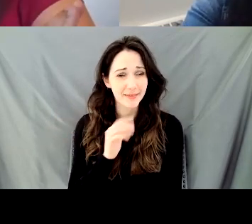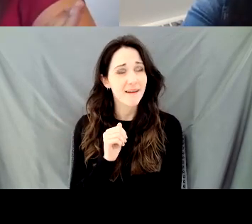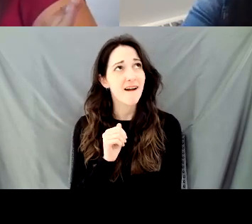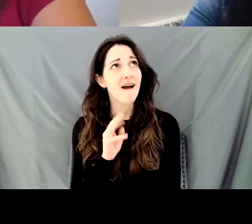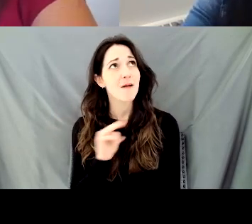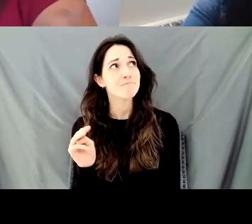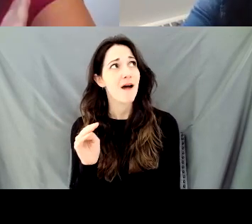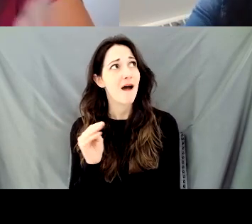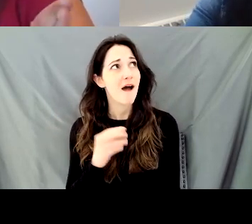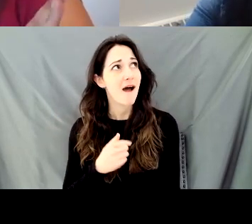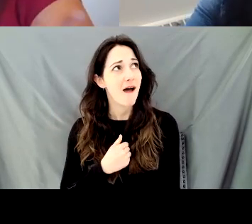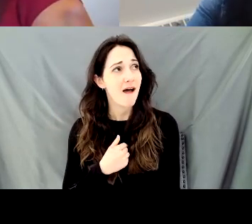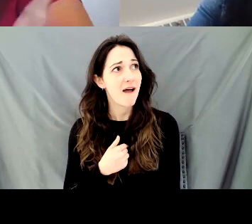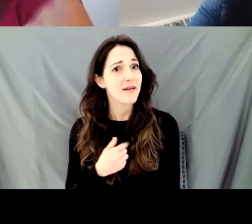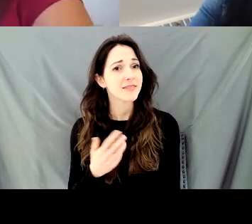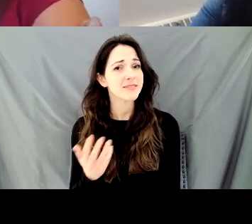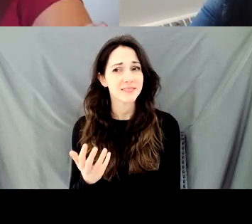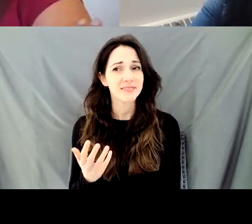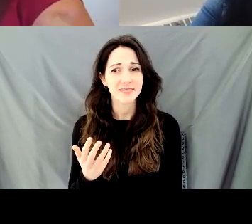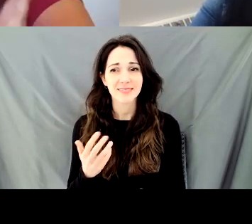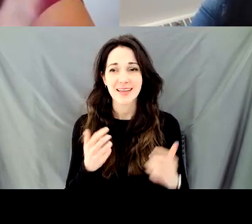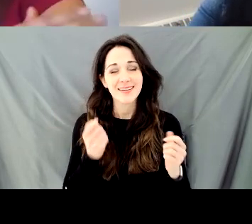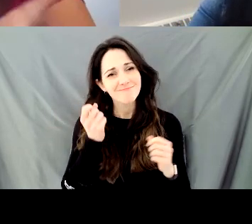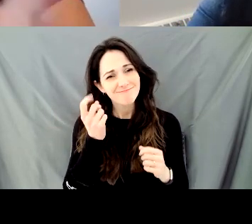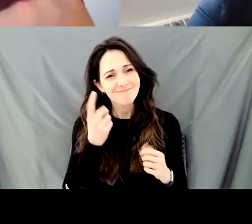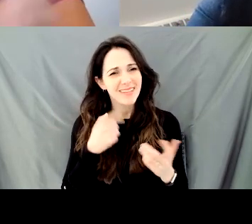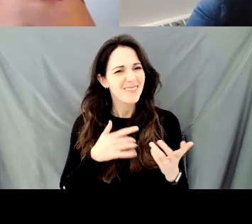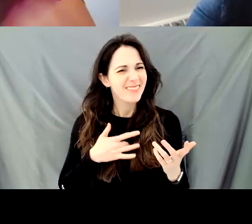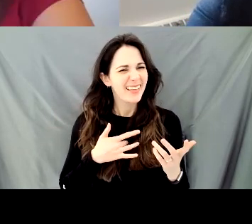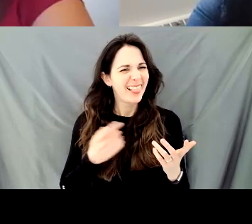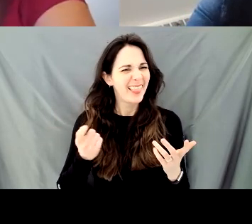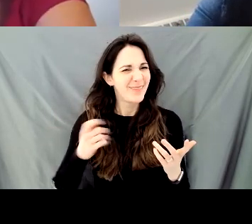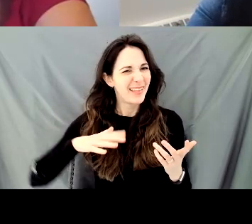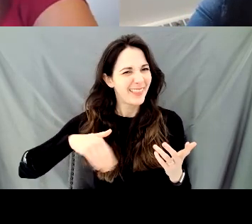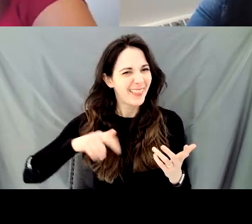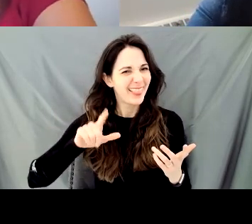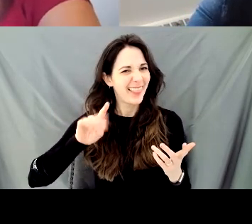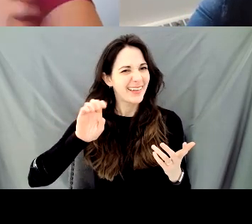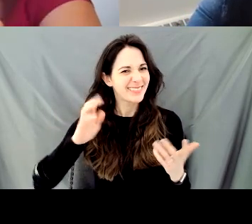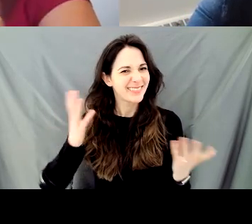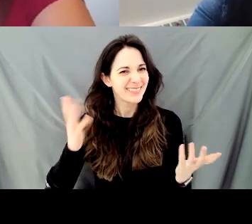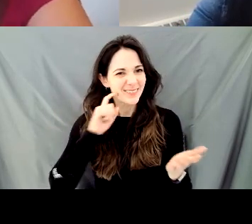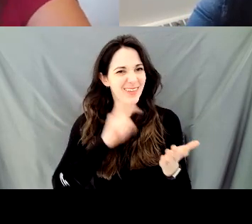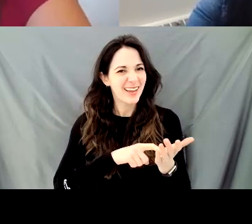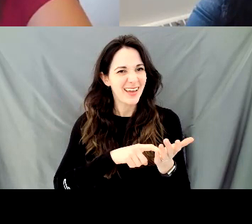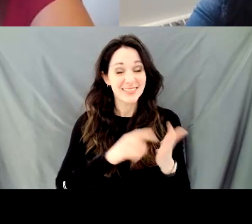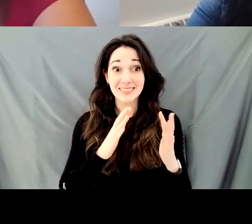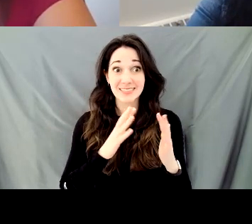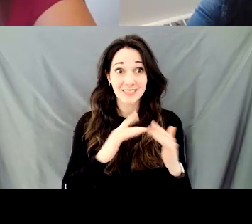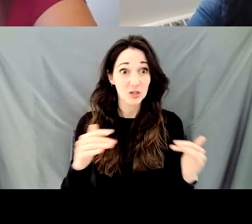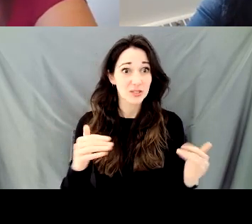Barbara, I cannot relate more in being super late to the game and kind of recognizing diversity as diversity. So for me